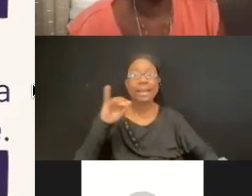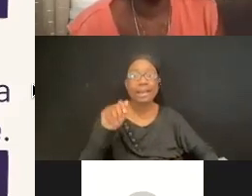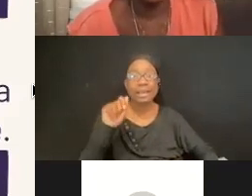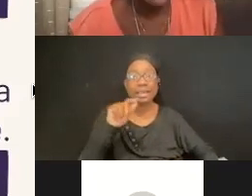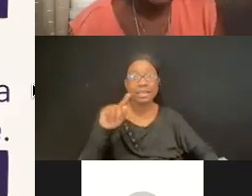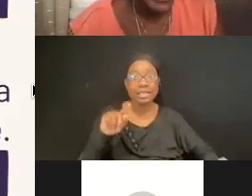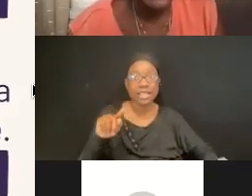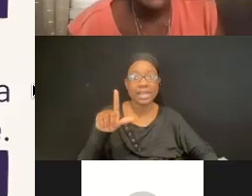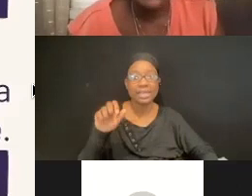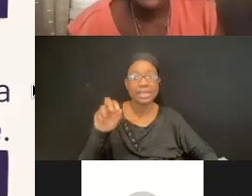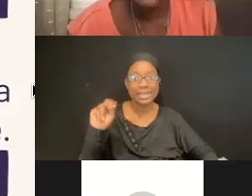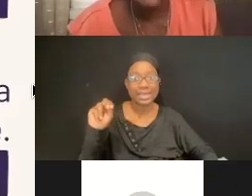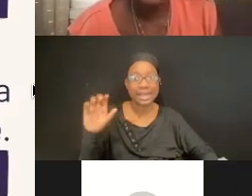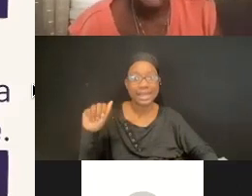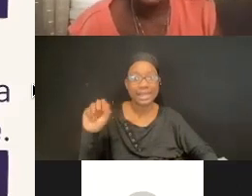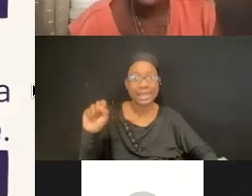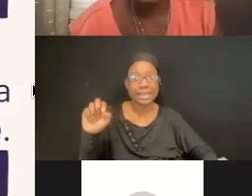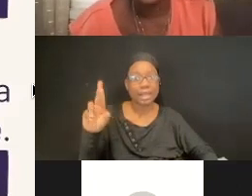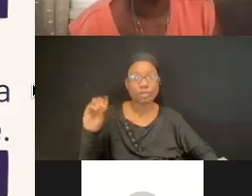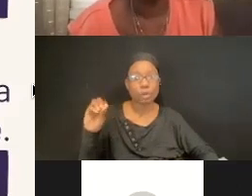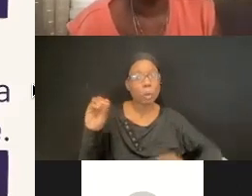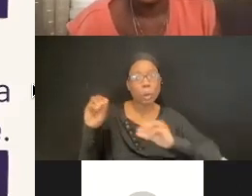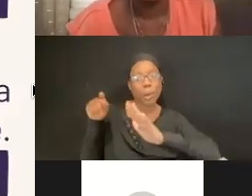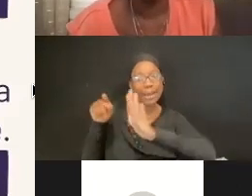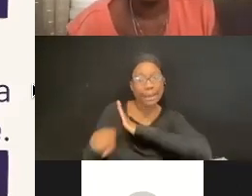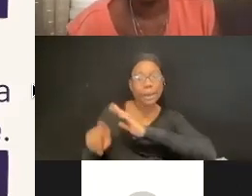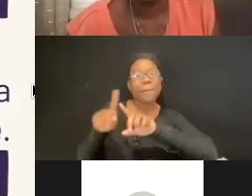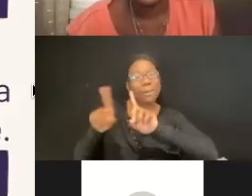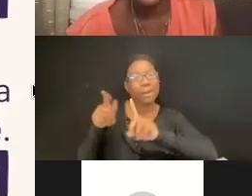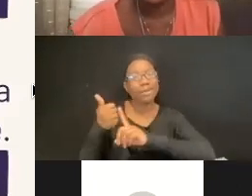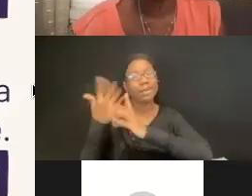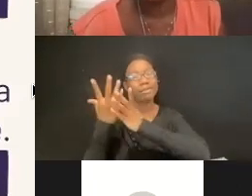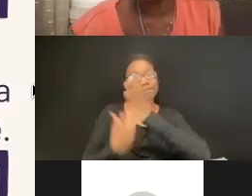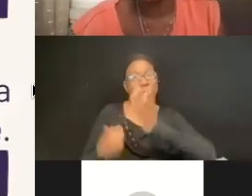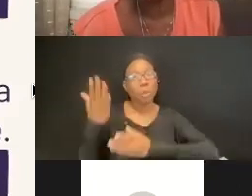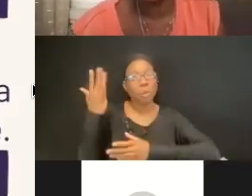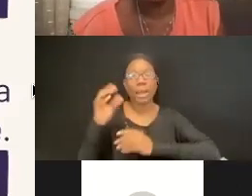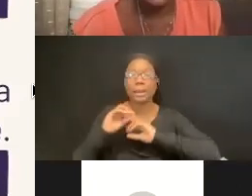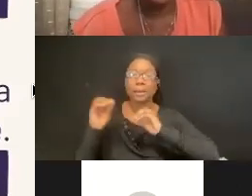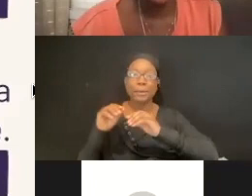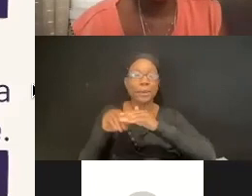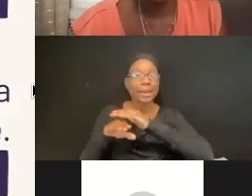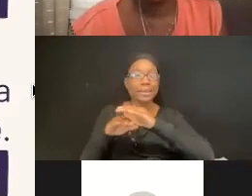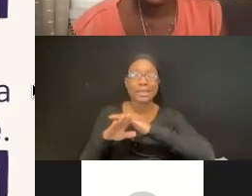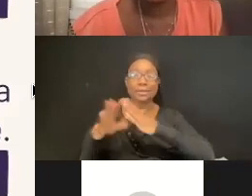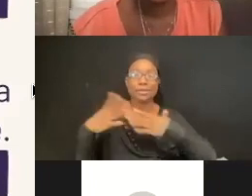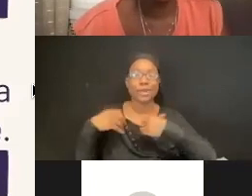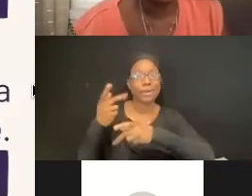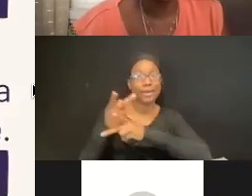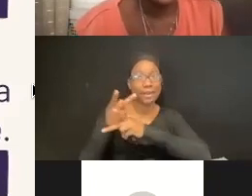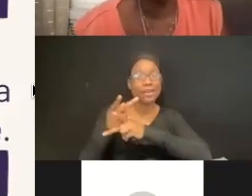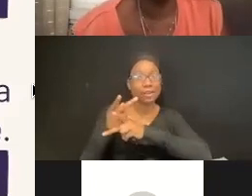due to a lack of access to healthcare. She passed away outside of Charlotte. And so I named these